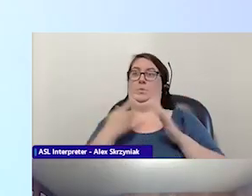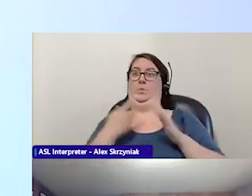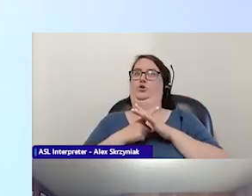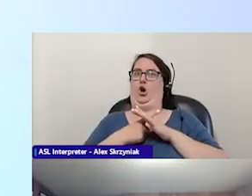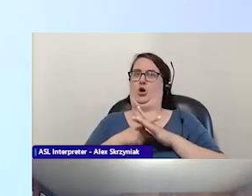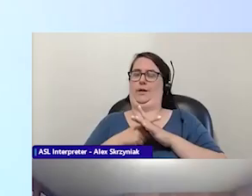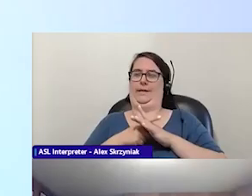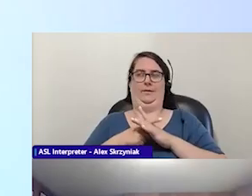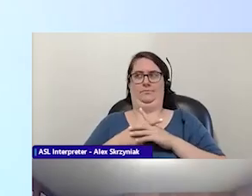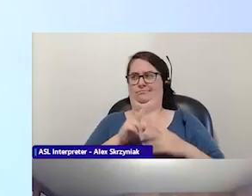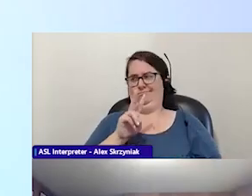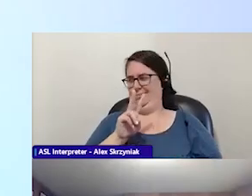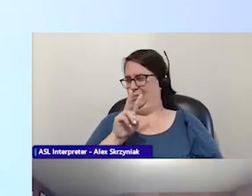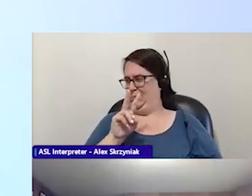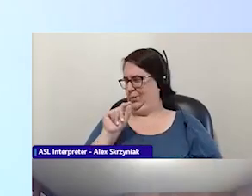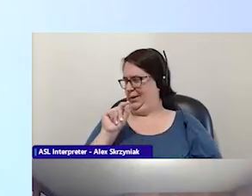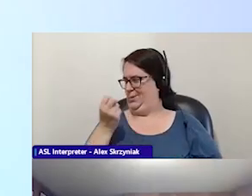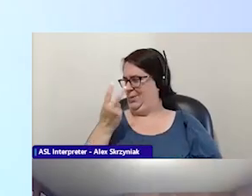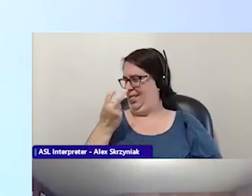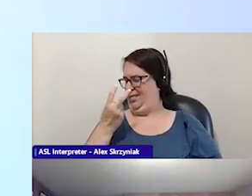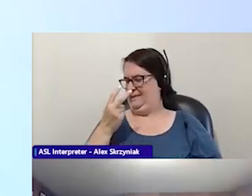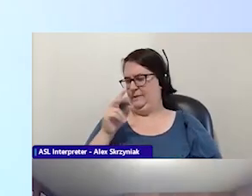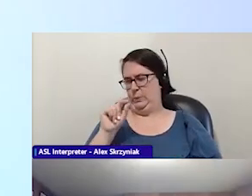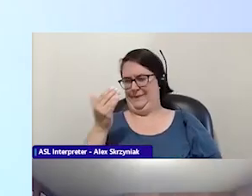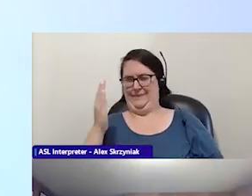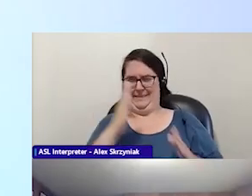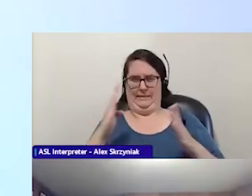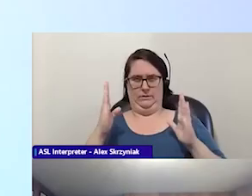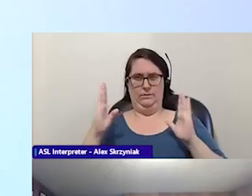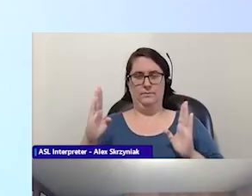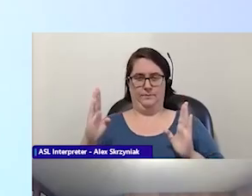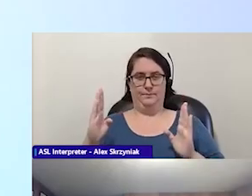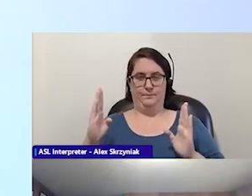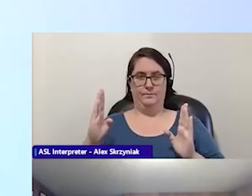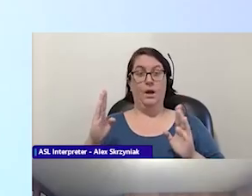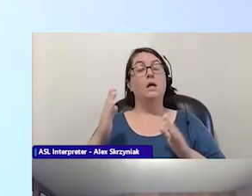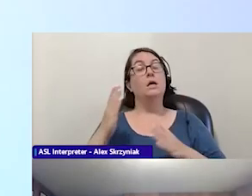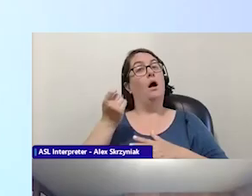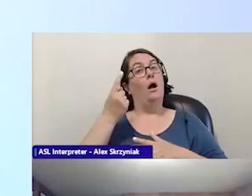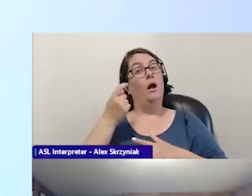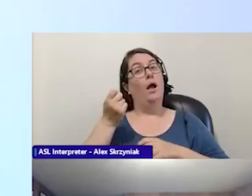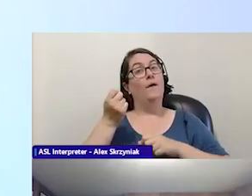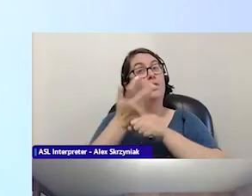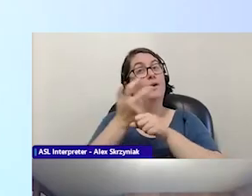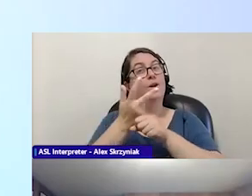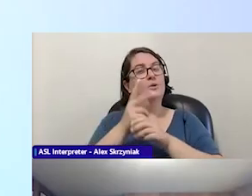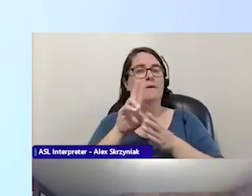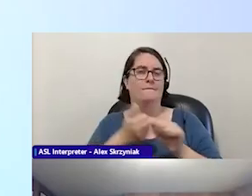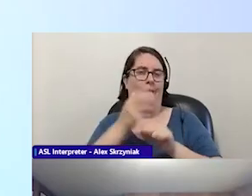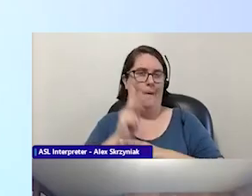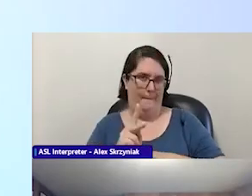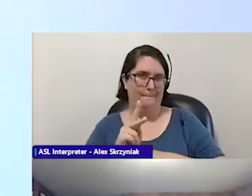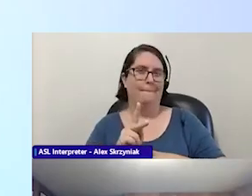in 2012 to 2015. Follow-ups are conducted every 3 years, and they will